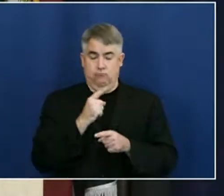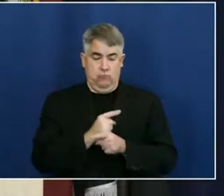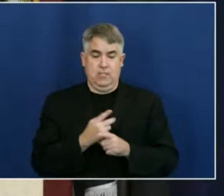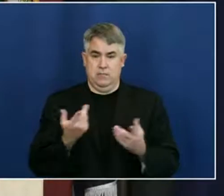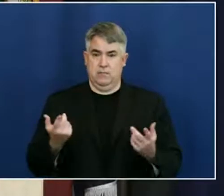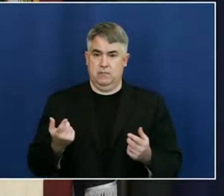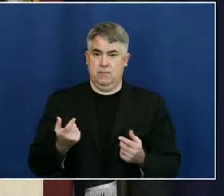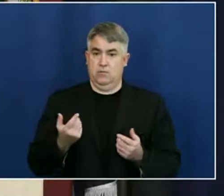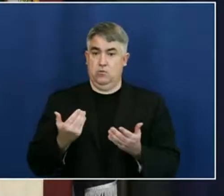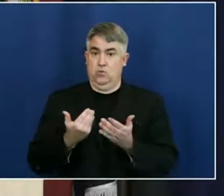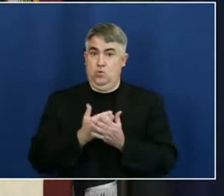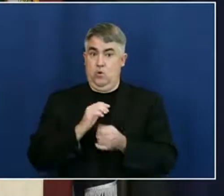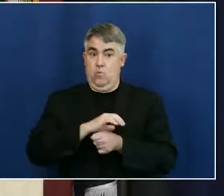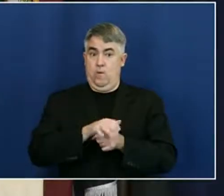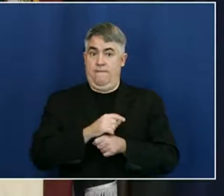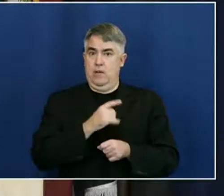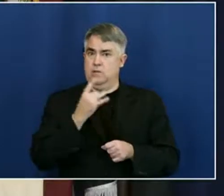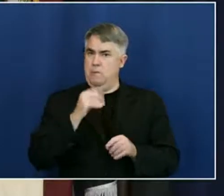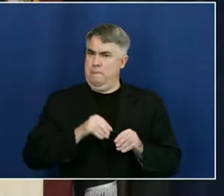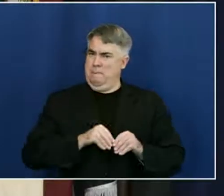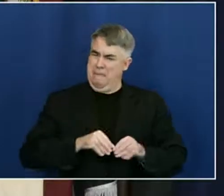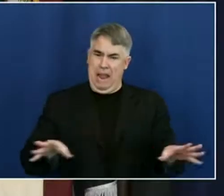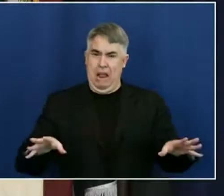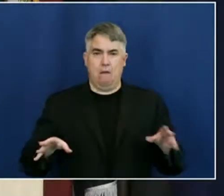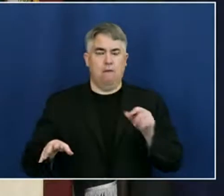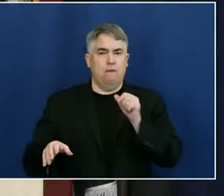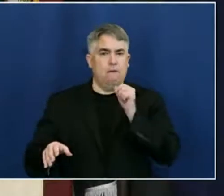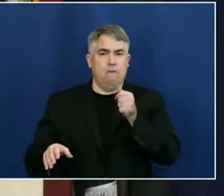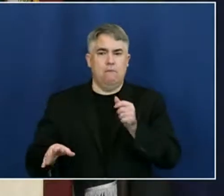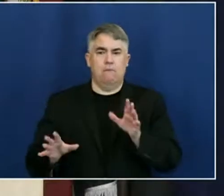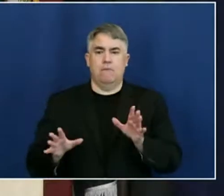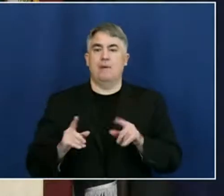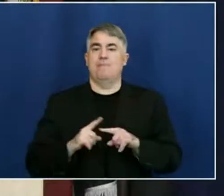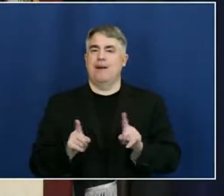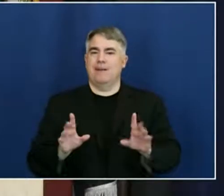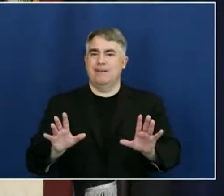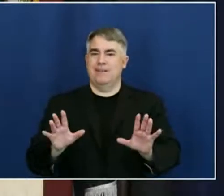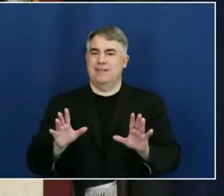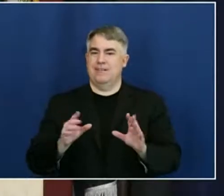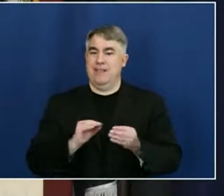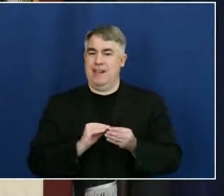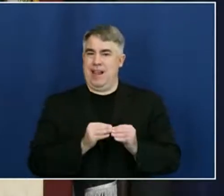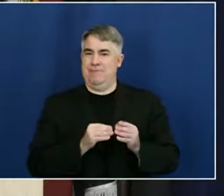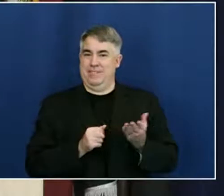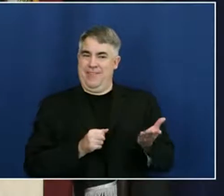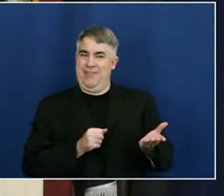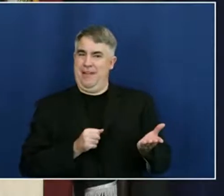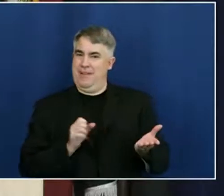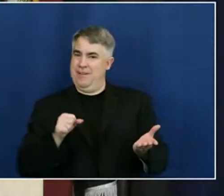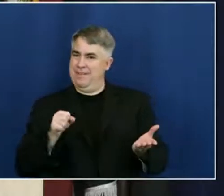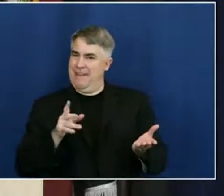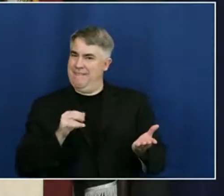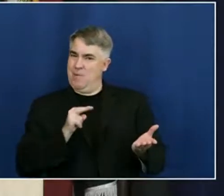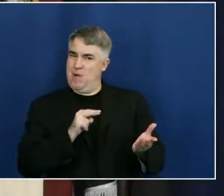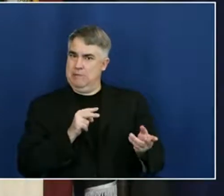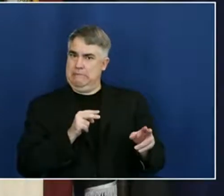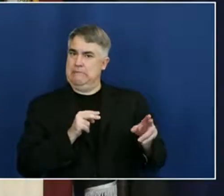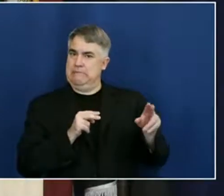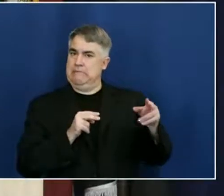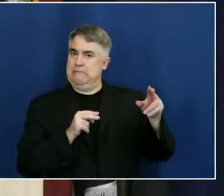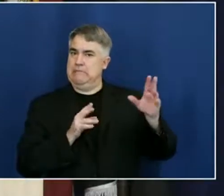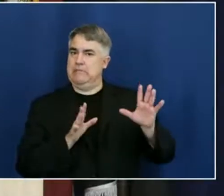as fast, but yet it's important to note that it is increasing. And sometimes in the first few weeks